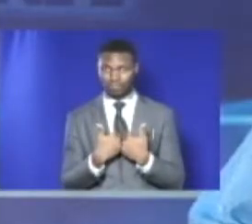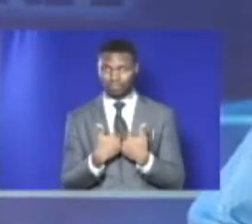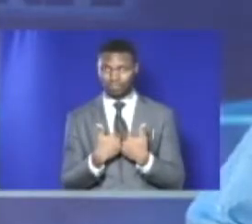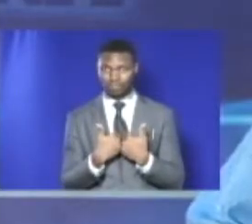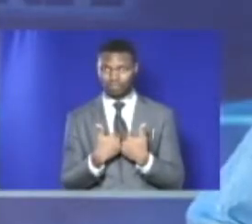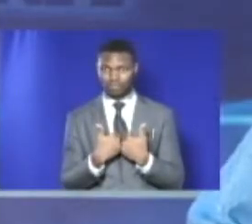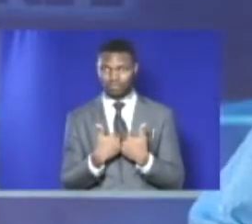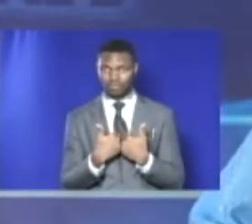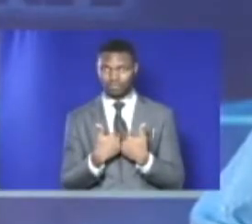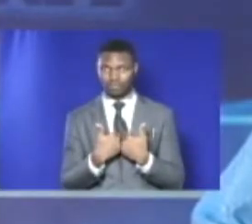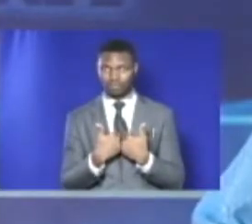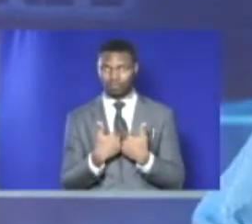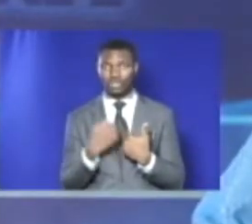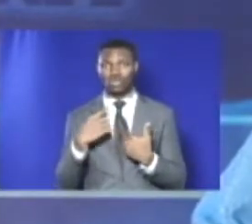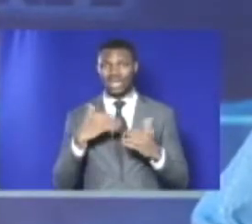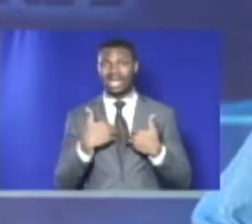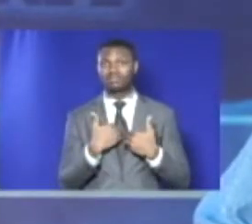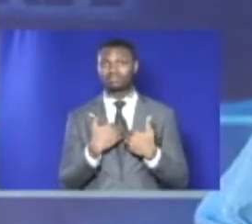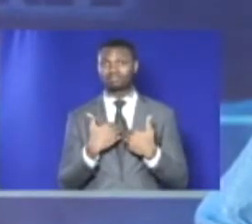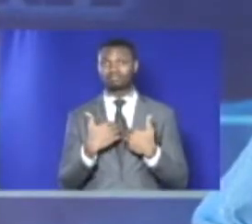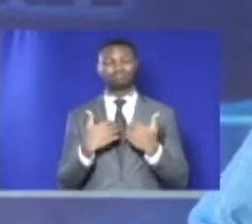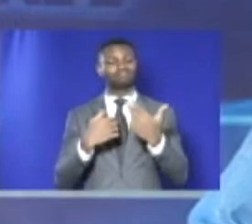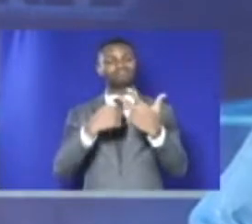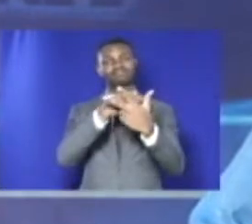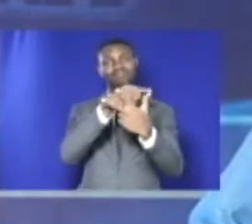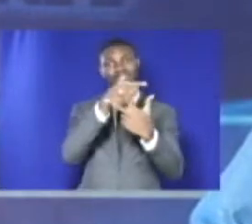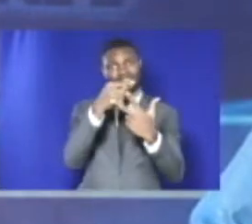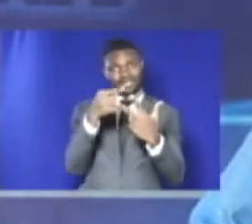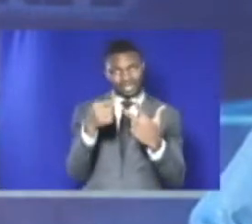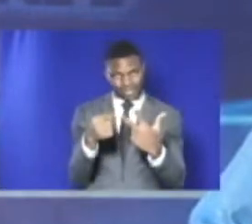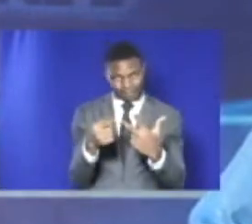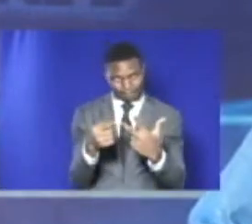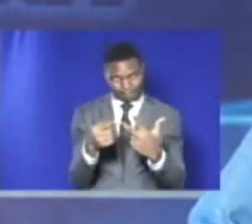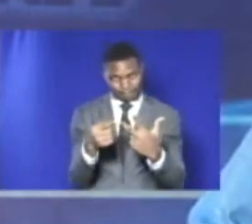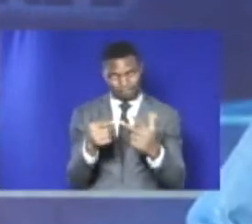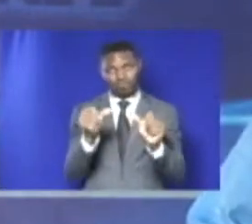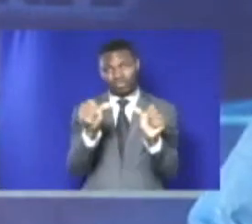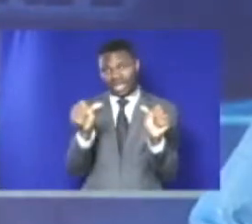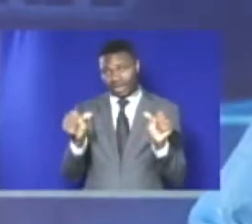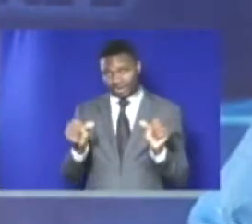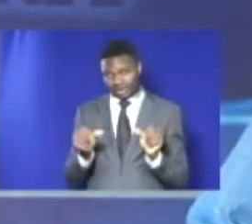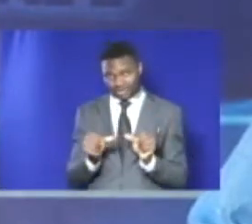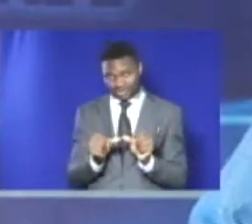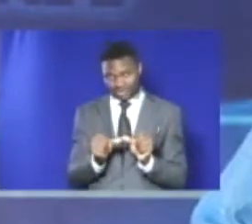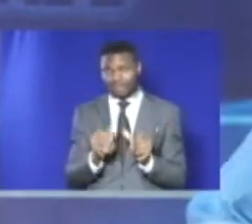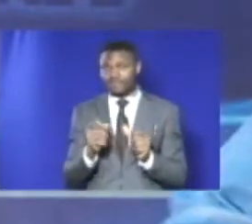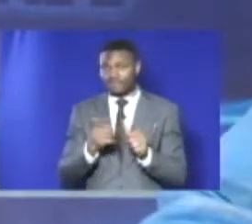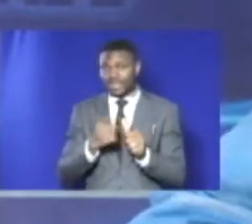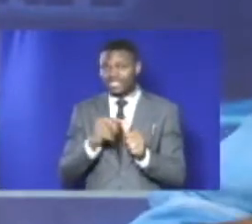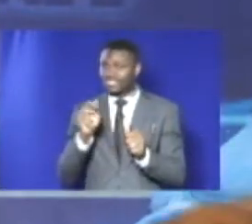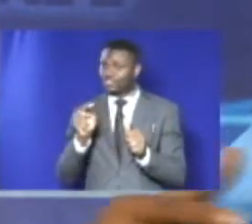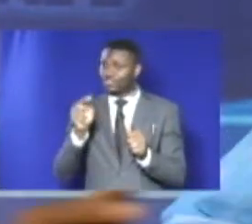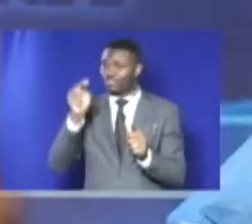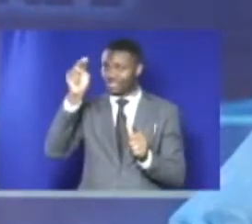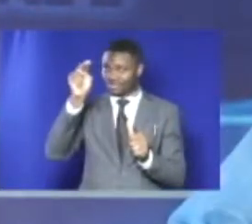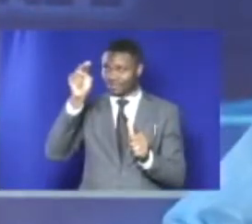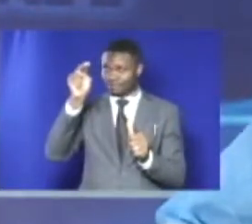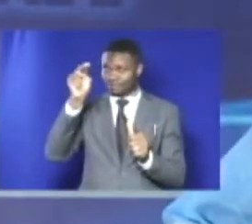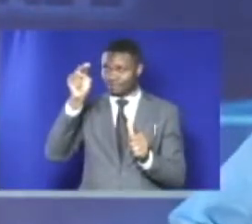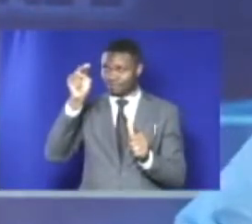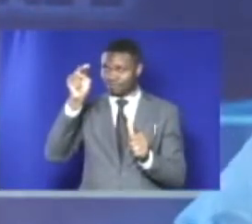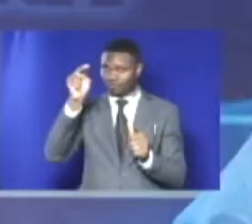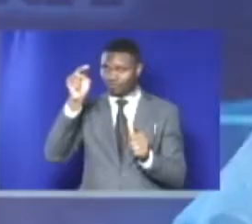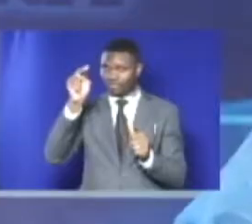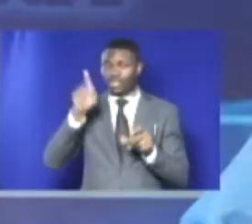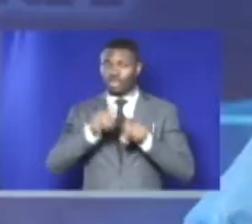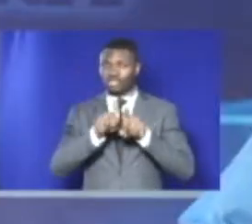divisions of the Earth's surface. You have the temperate regions, which is north. Then you have the temperate region that is